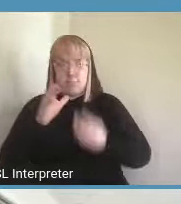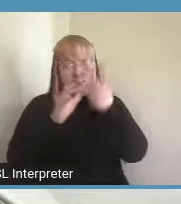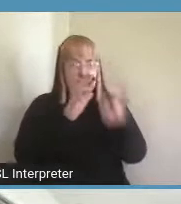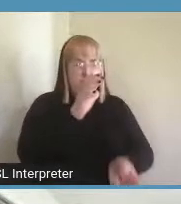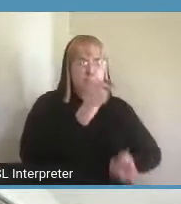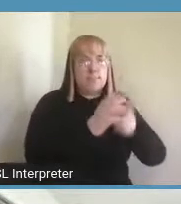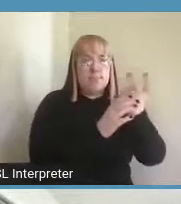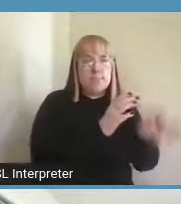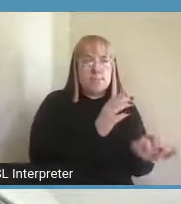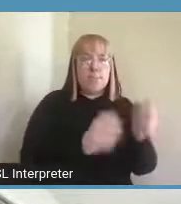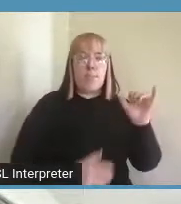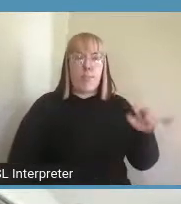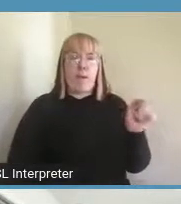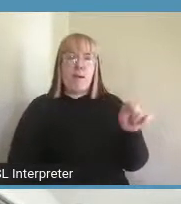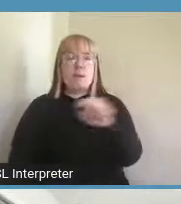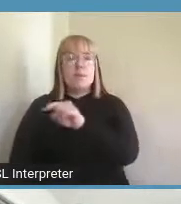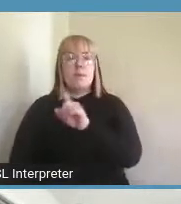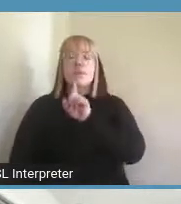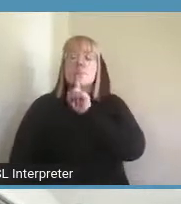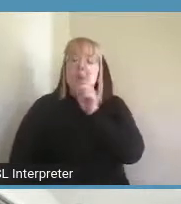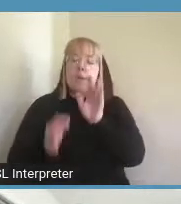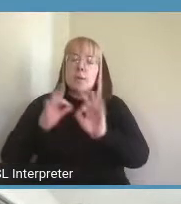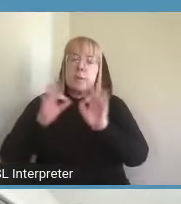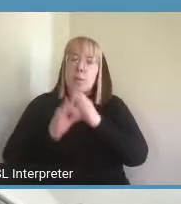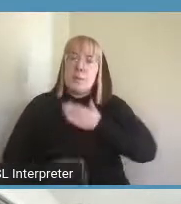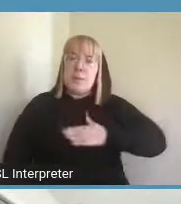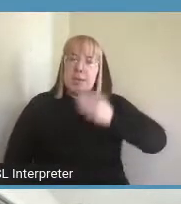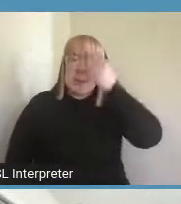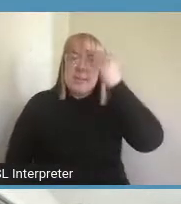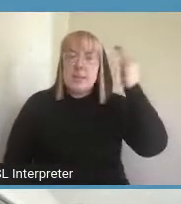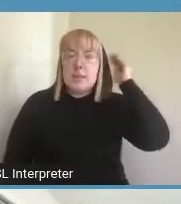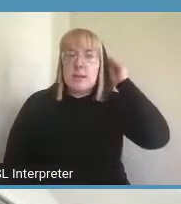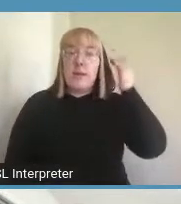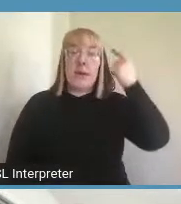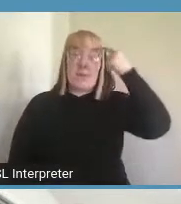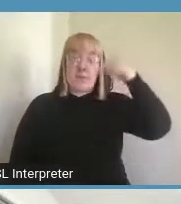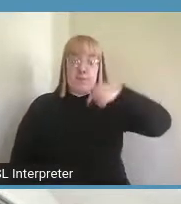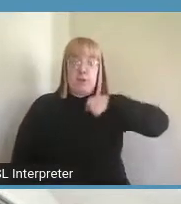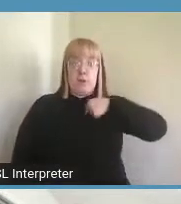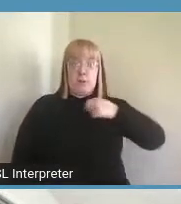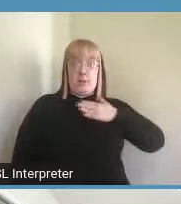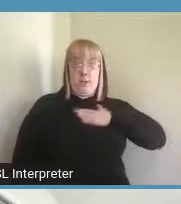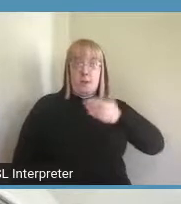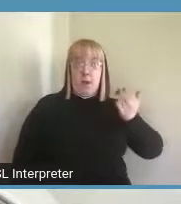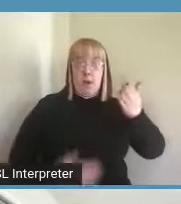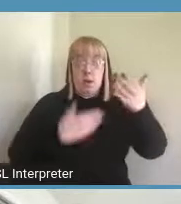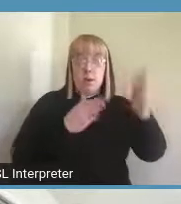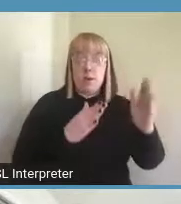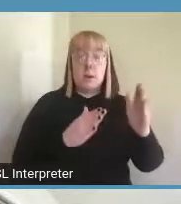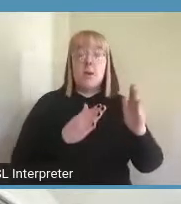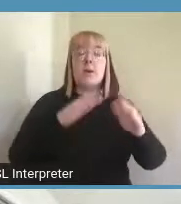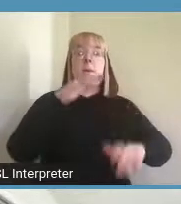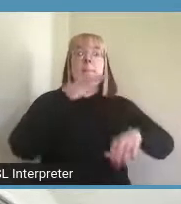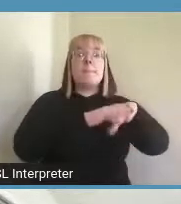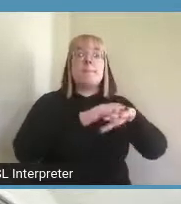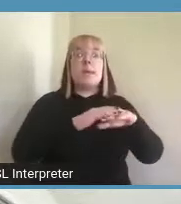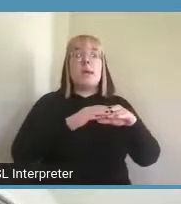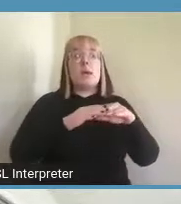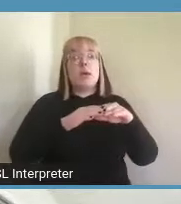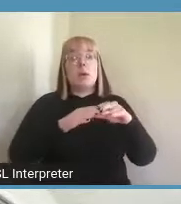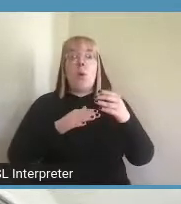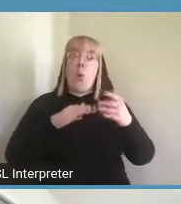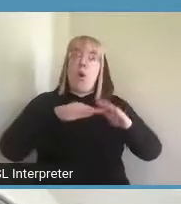overall framework is really important for you to think about. So for us in marketing, we need to meet or exceed our attendance and earned